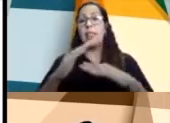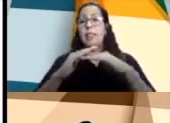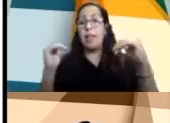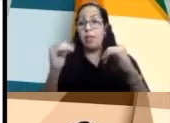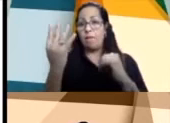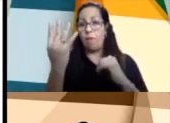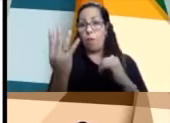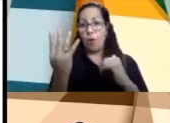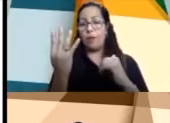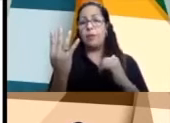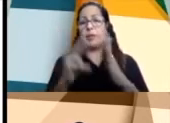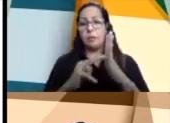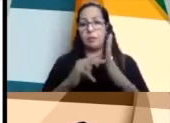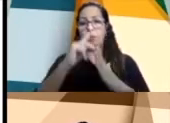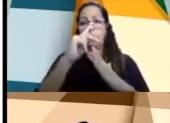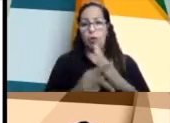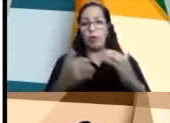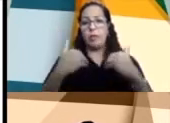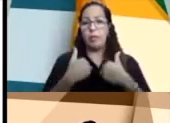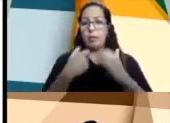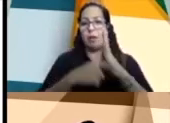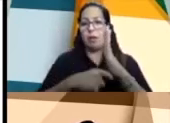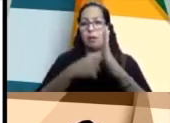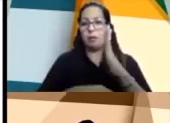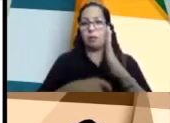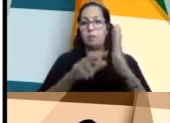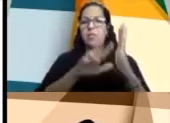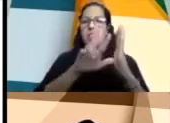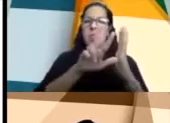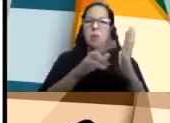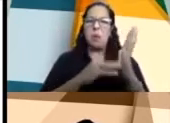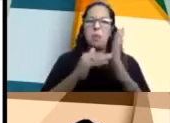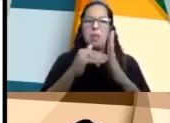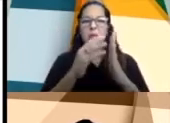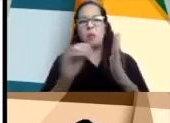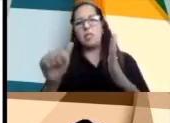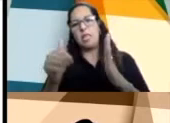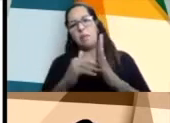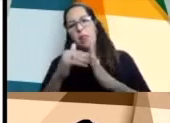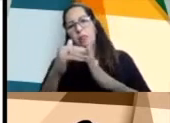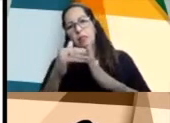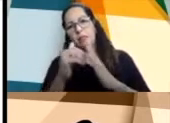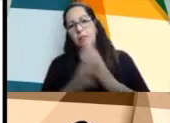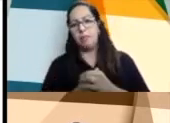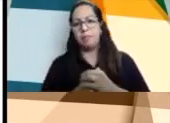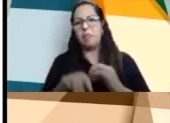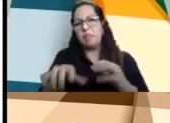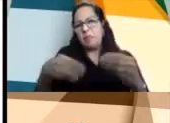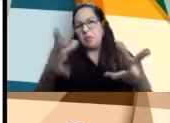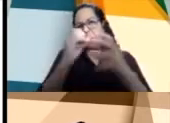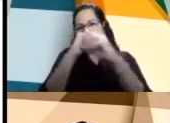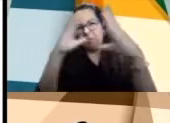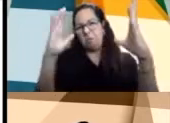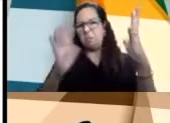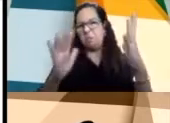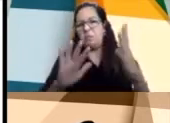projects are projects that have cost between 3 millions and 10 millions. Just to give you an overview, the